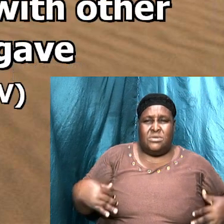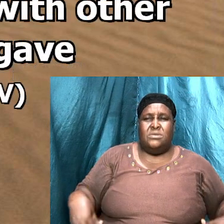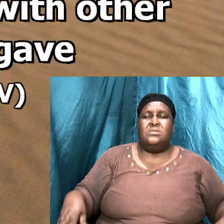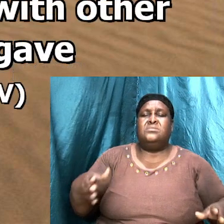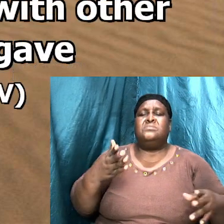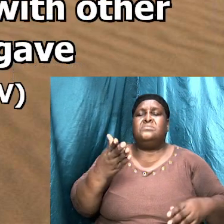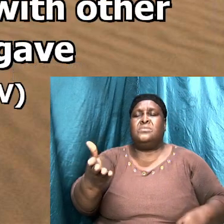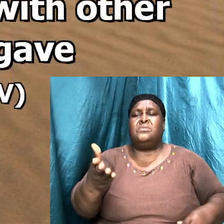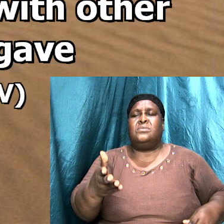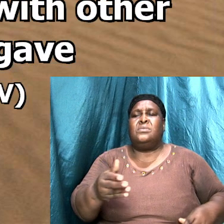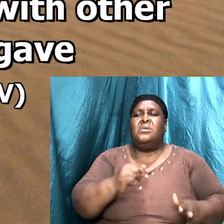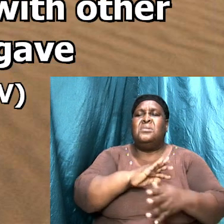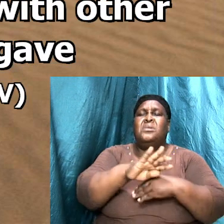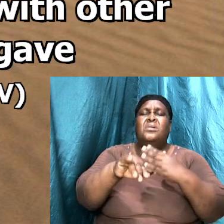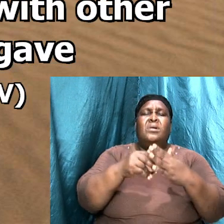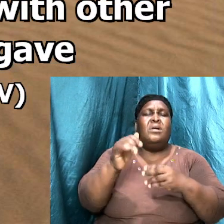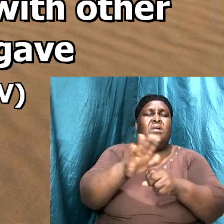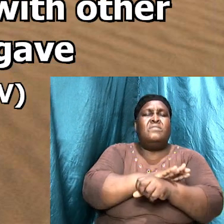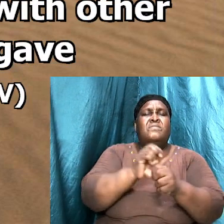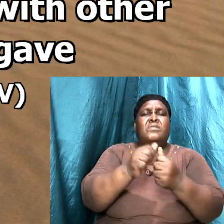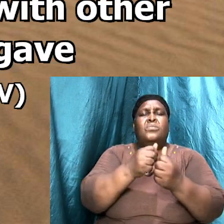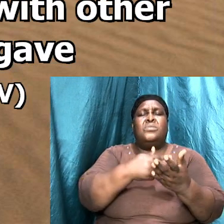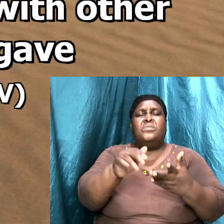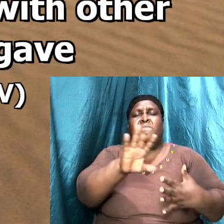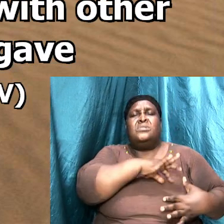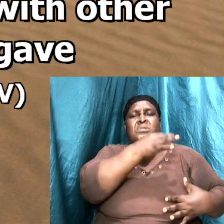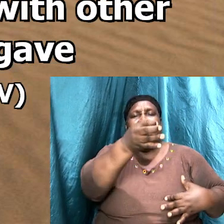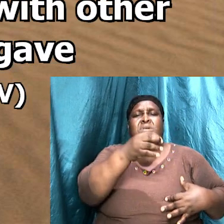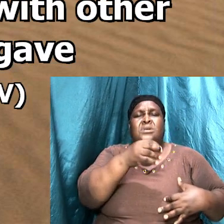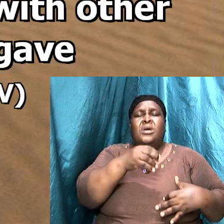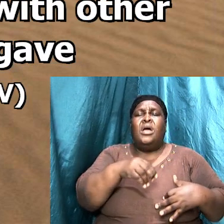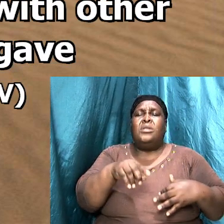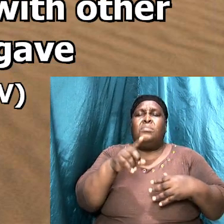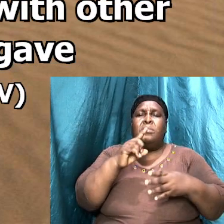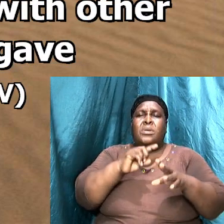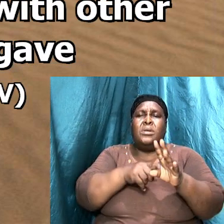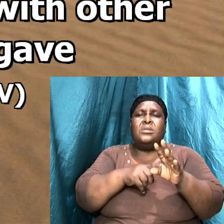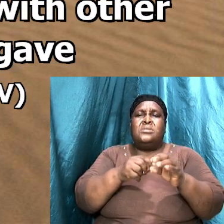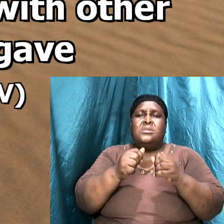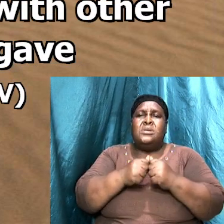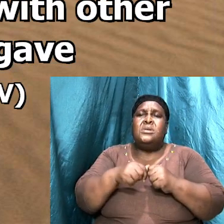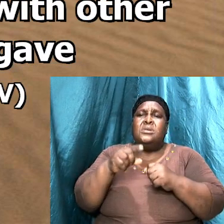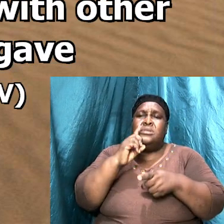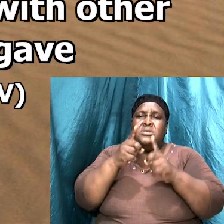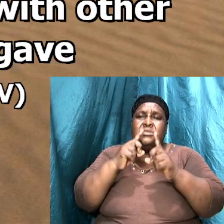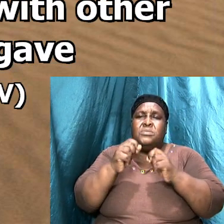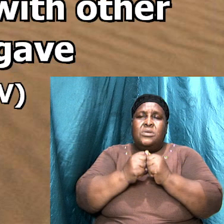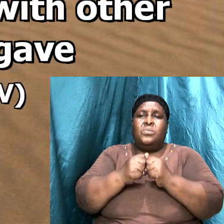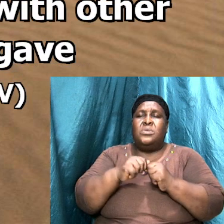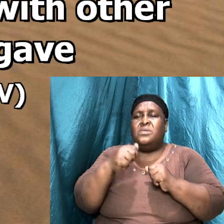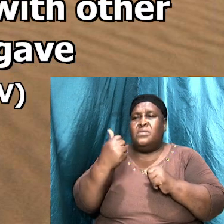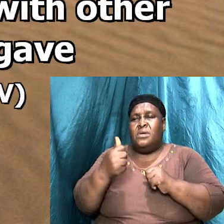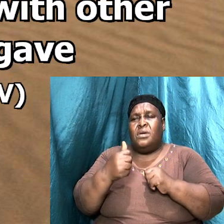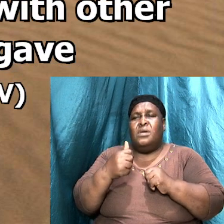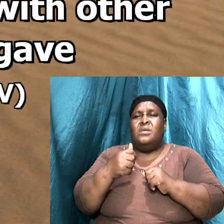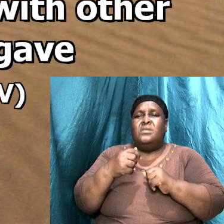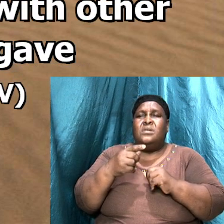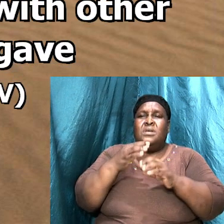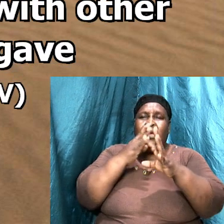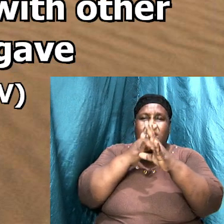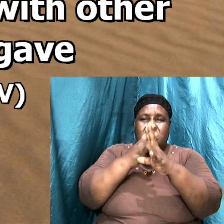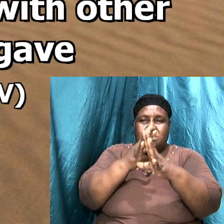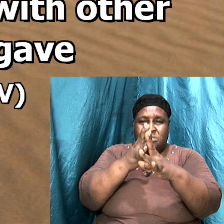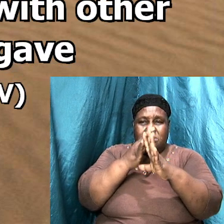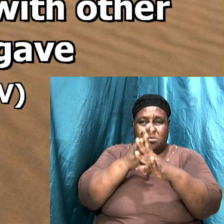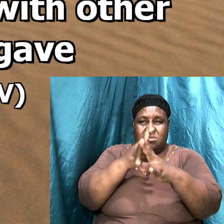and they were all filled with the Holy Ghost and began to speak with other tongues as the Spirit gave them